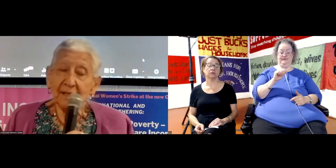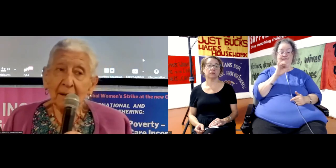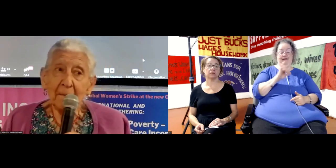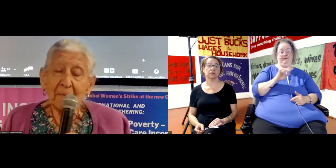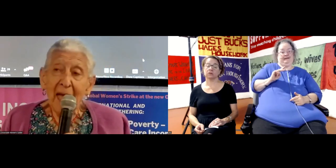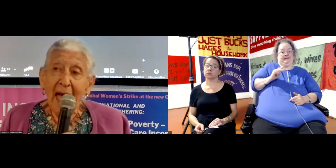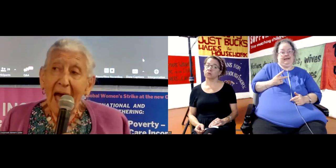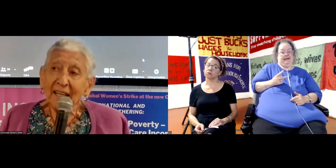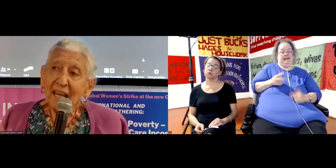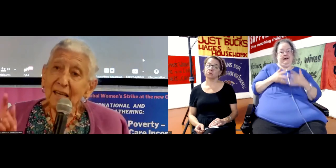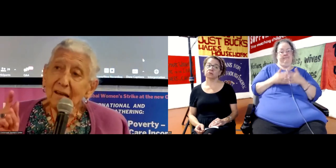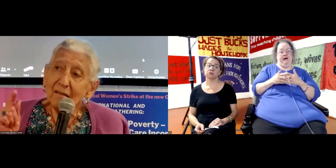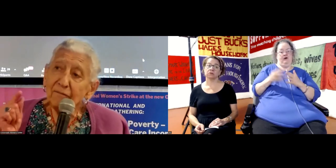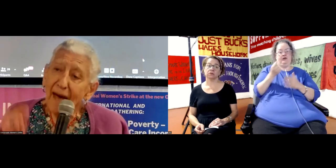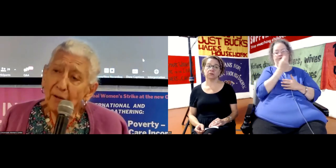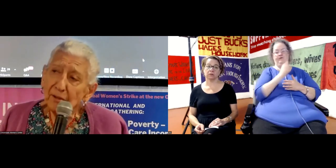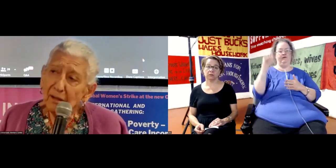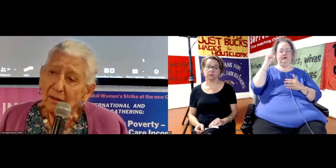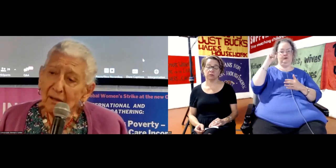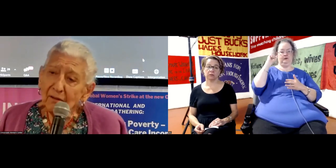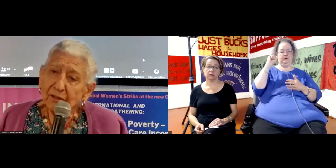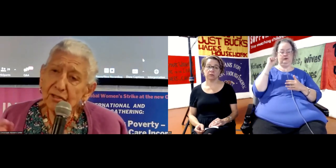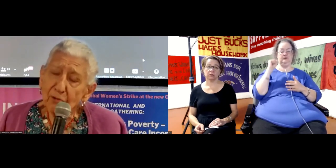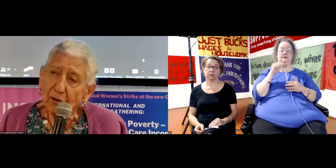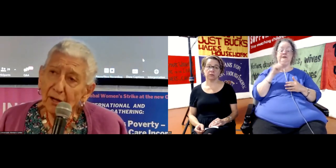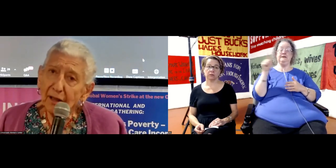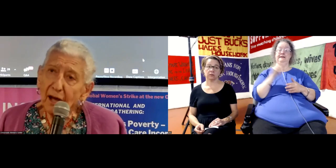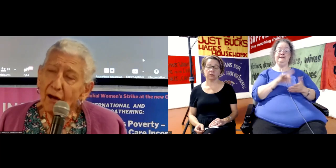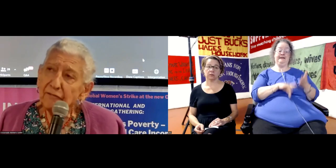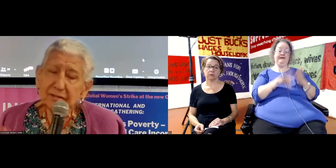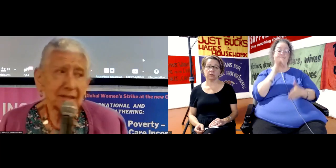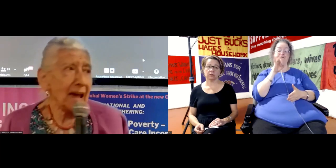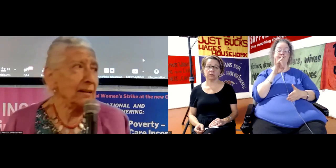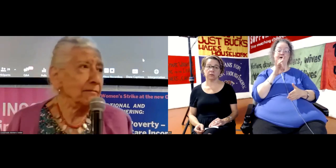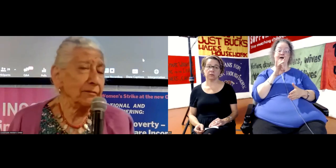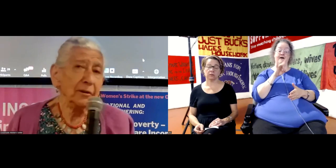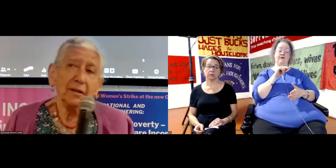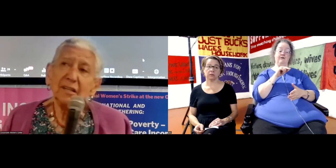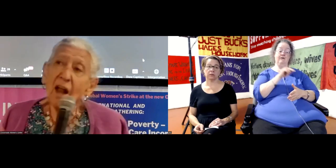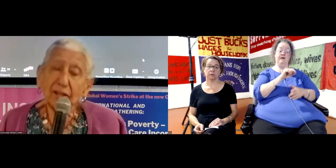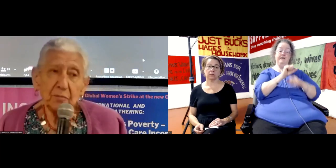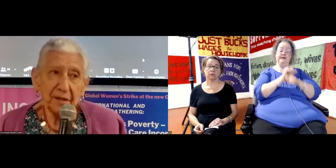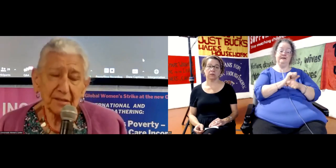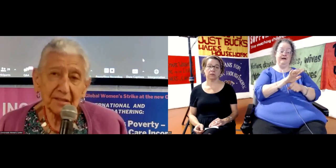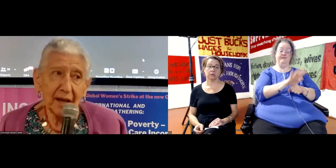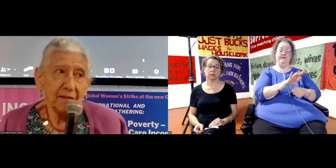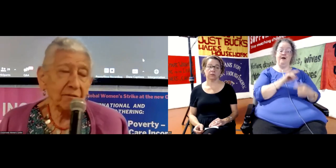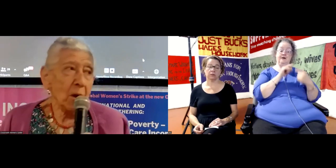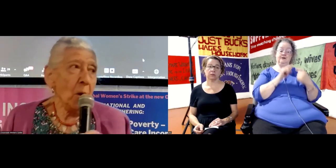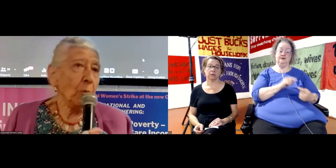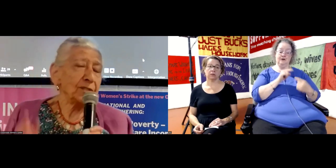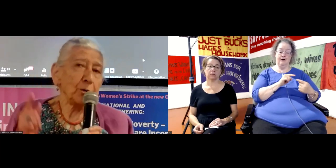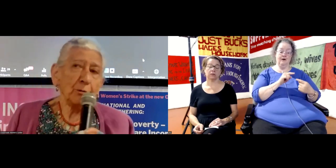Revolution, and he found the struggle of the slave not to be a